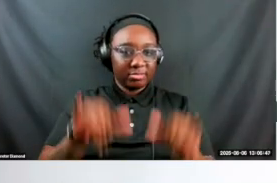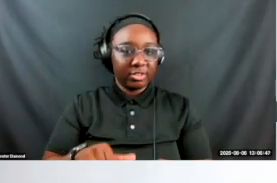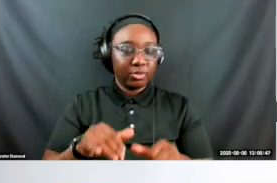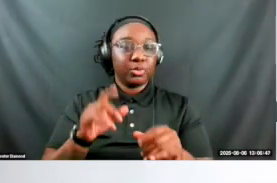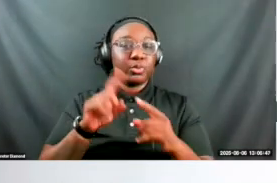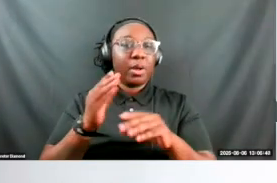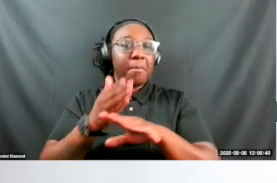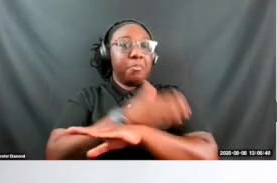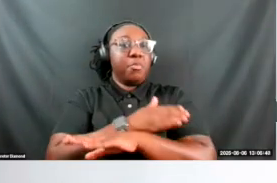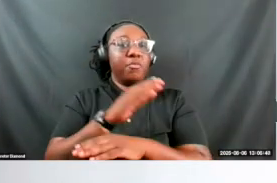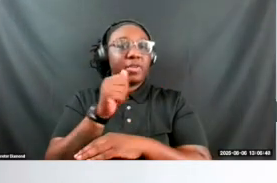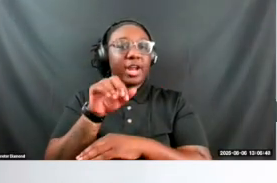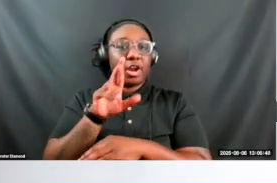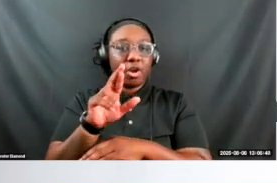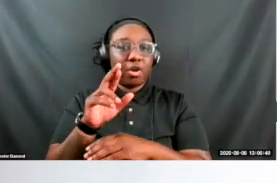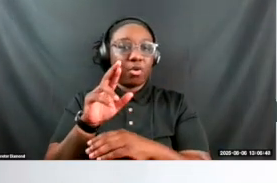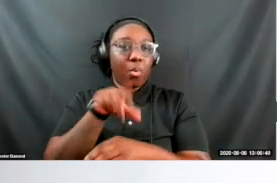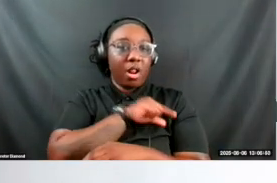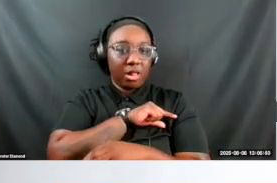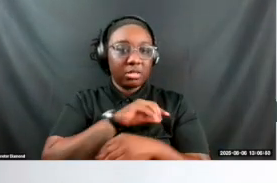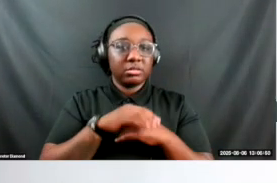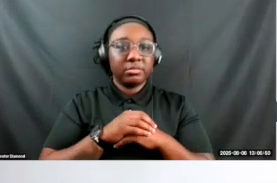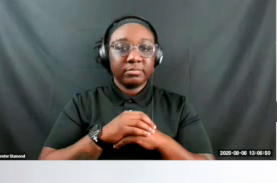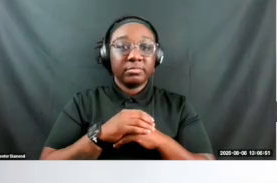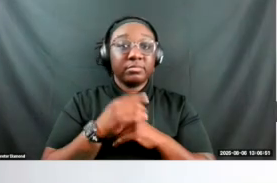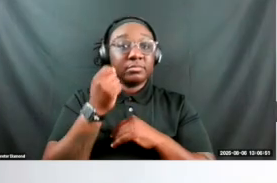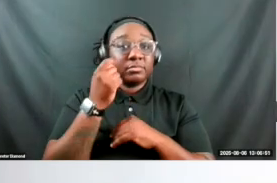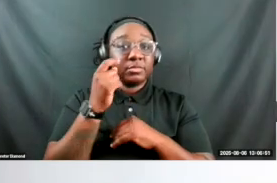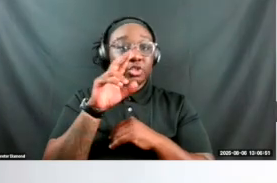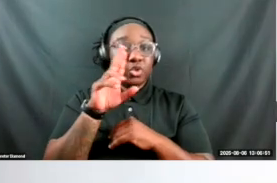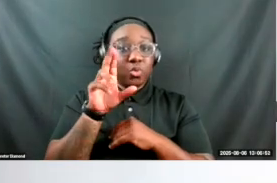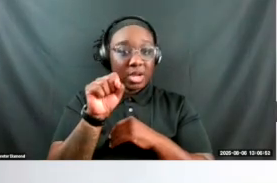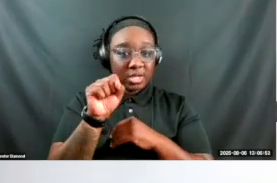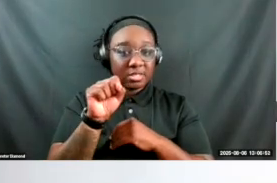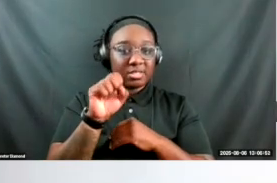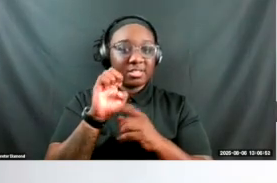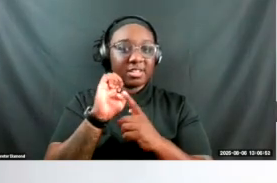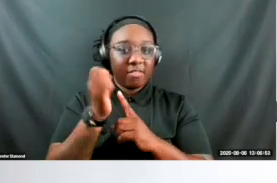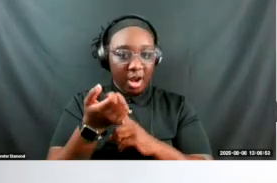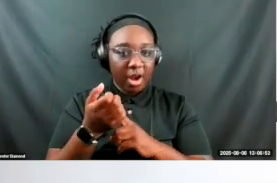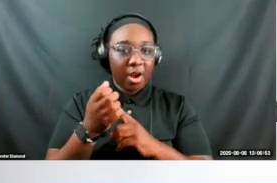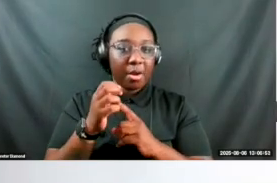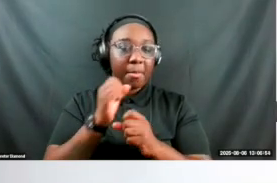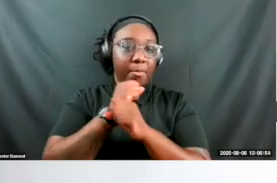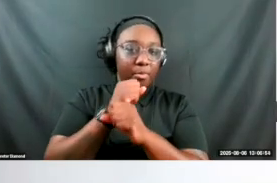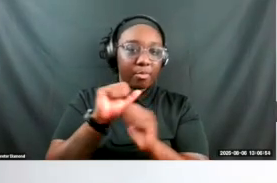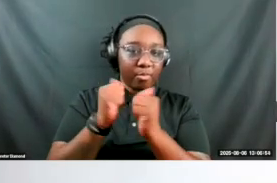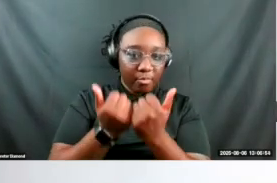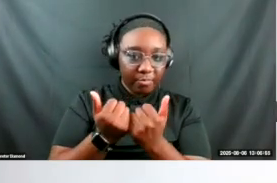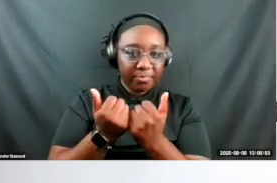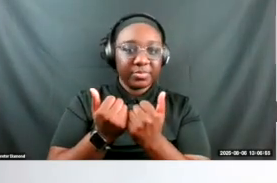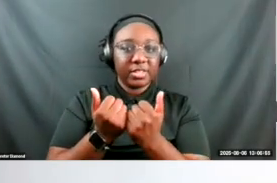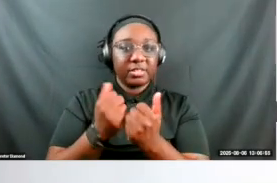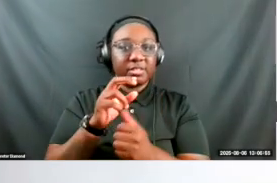Protection Agency, or U.S. EPA, CARB at the state level, and regional air quality agencies. In general,